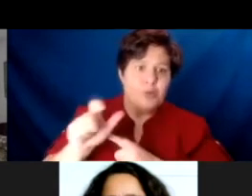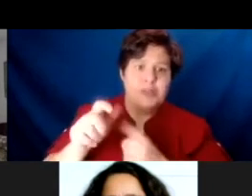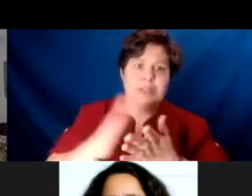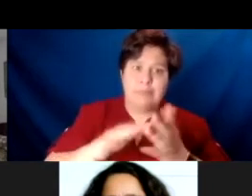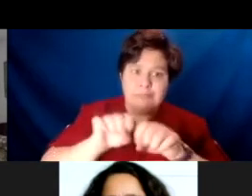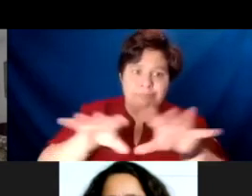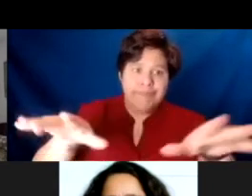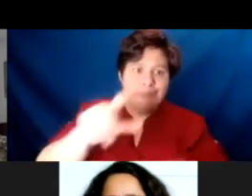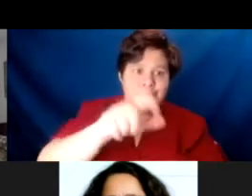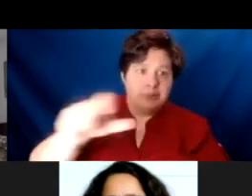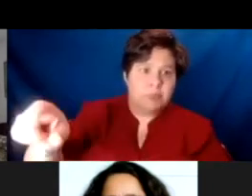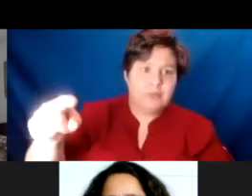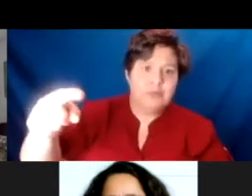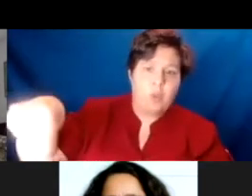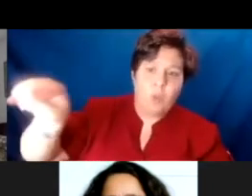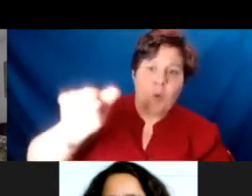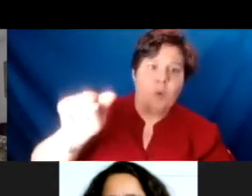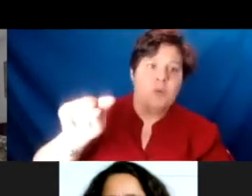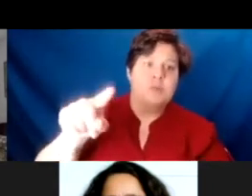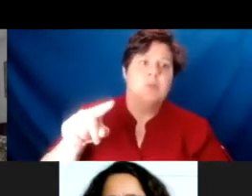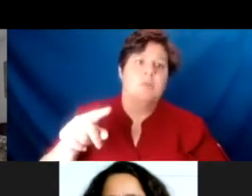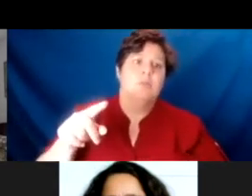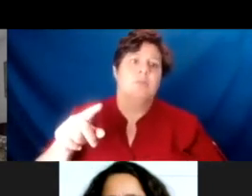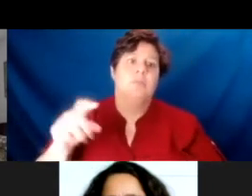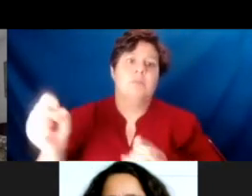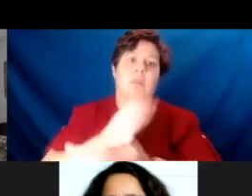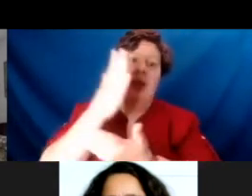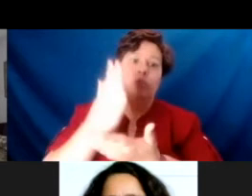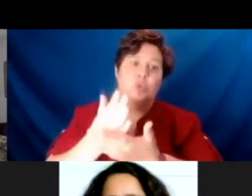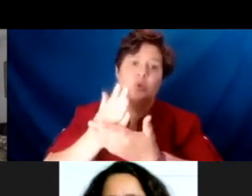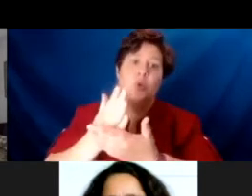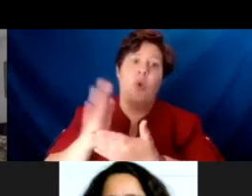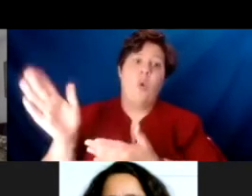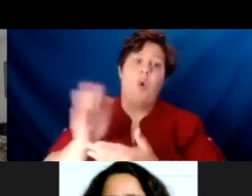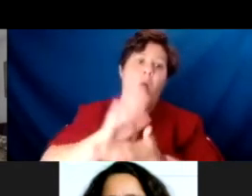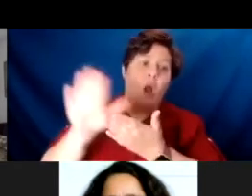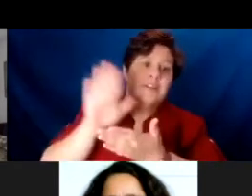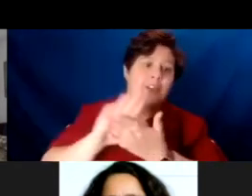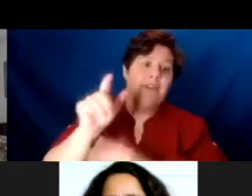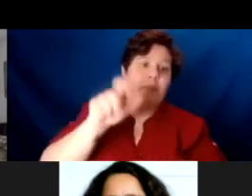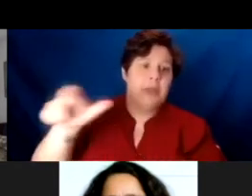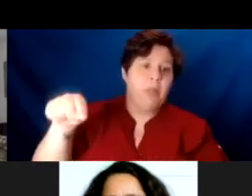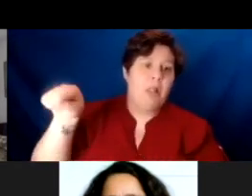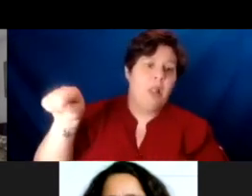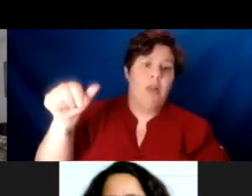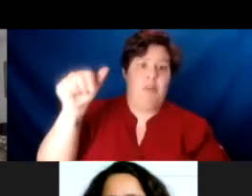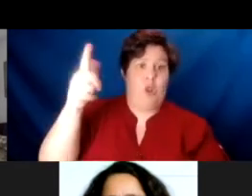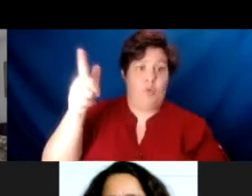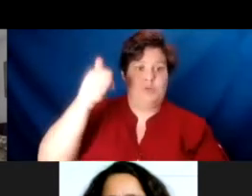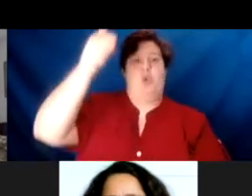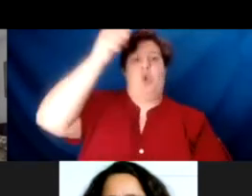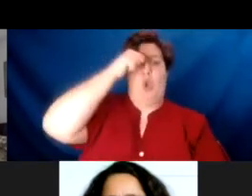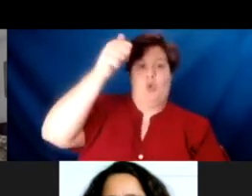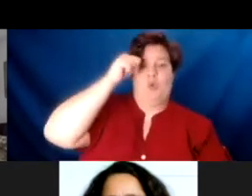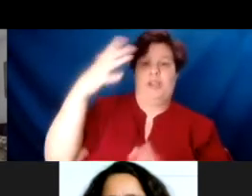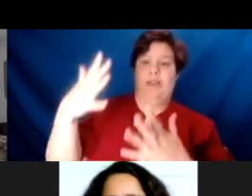there to people, to those, and just making sure that everybody who is hard of hearing in Lewisham kind of knows about it and knows how to